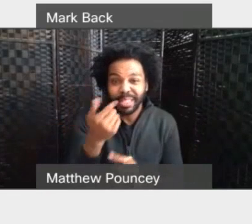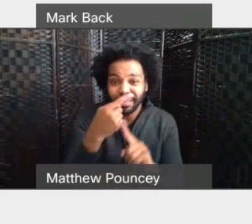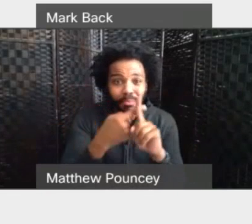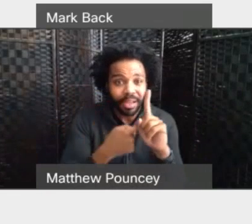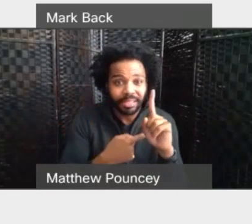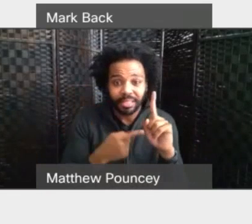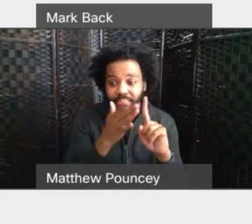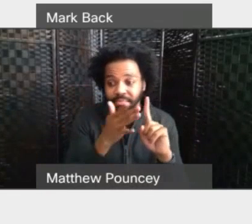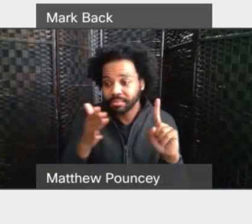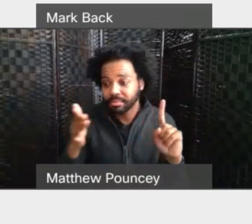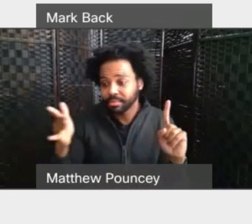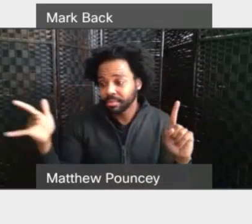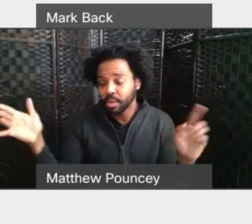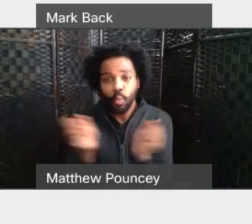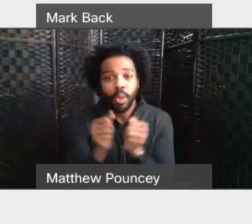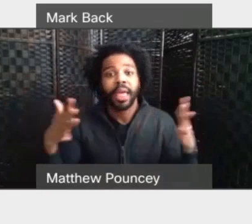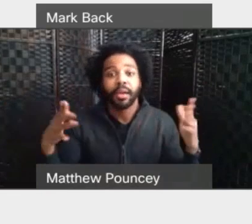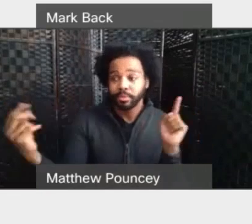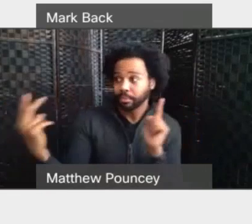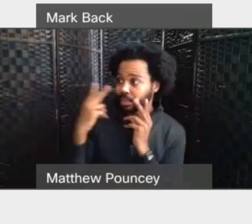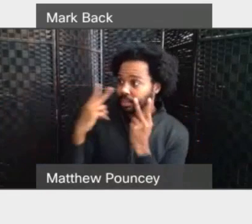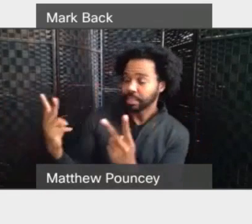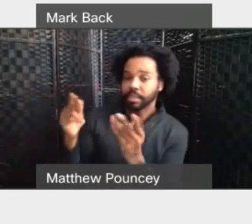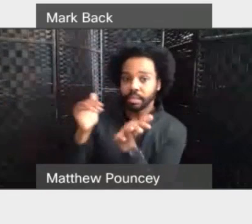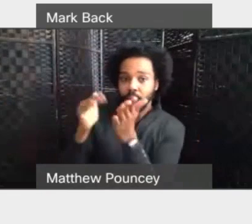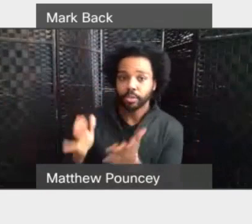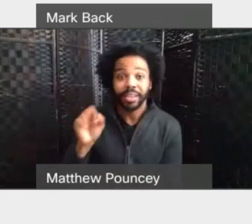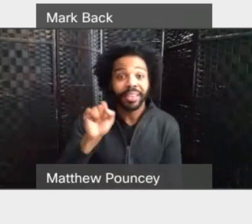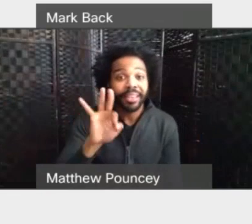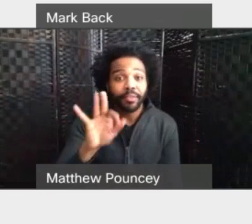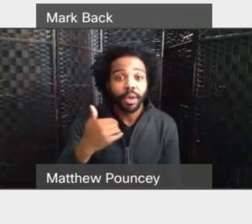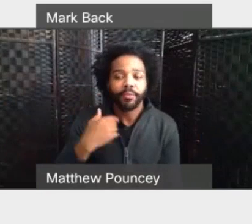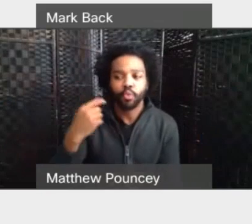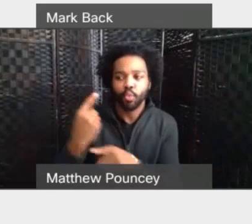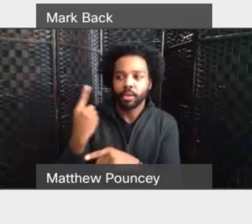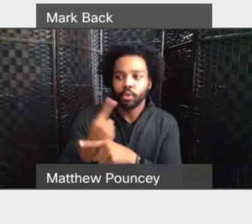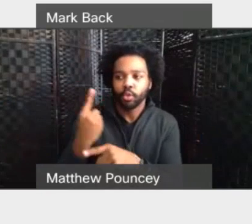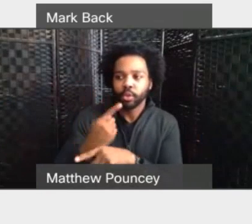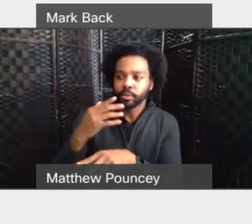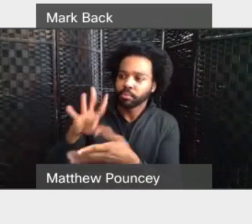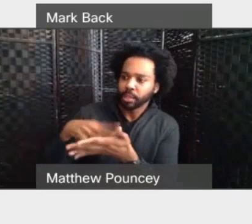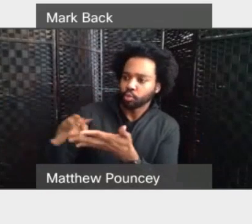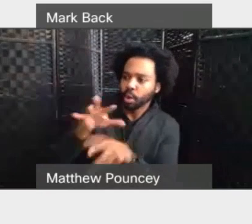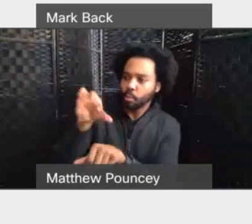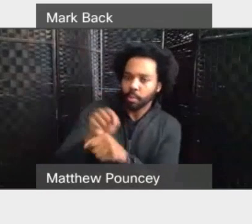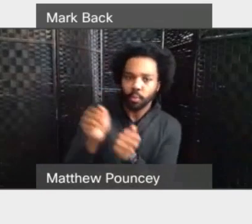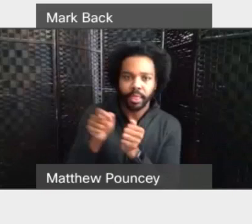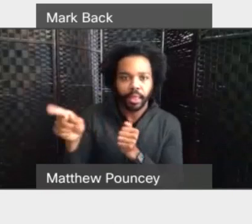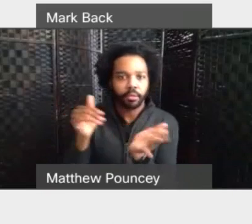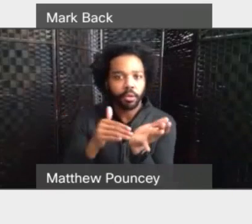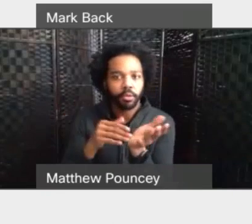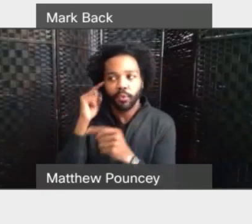months without seeing a physician if we have regularly scheduled appointments with that physician to monitor a health